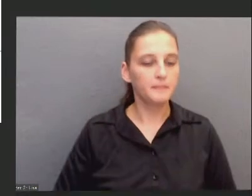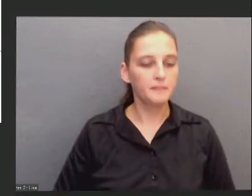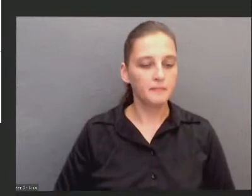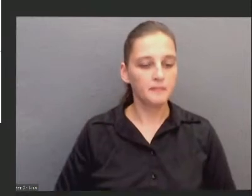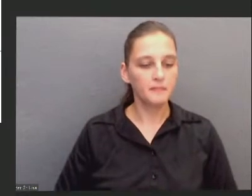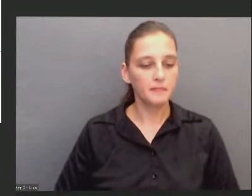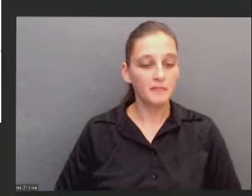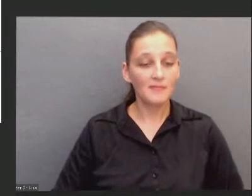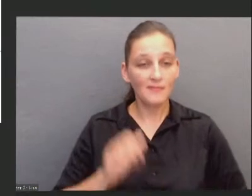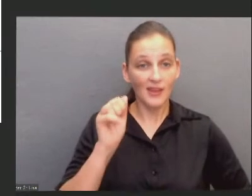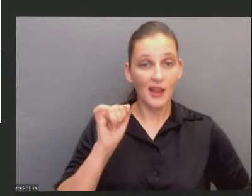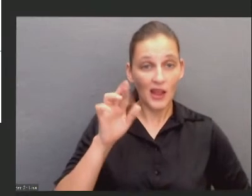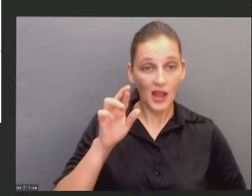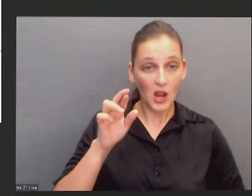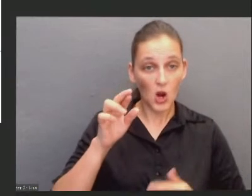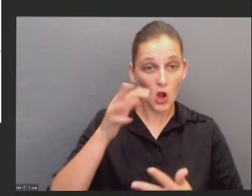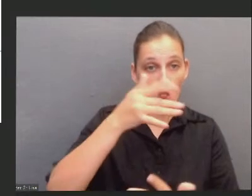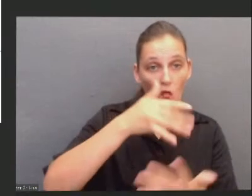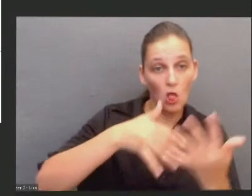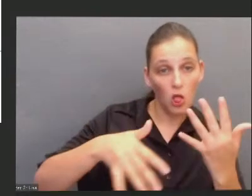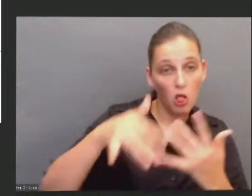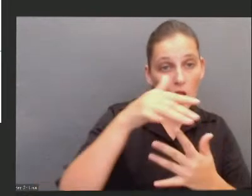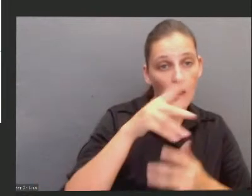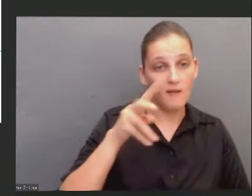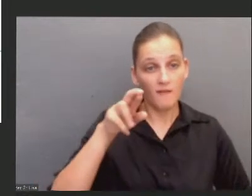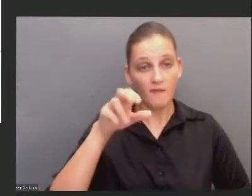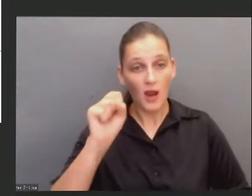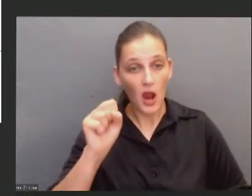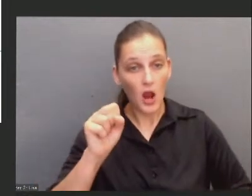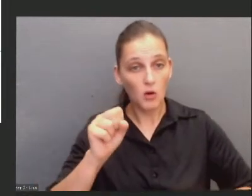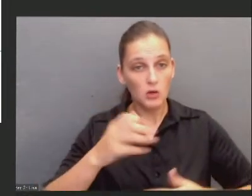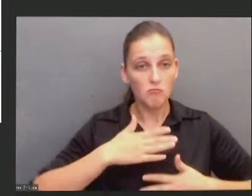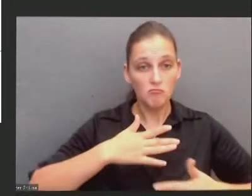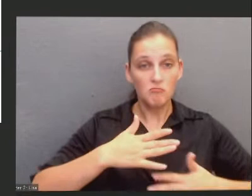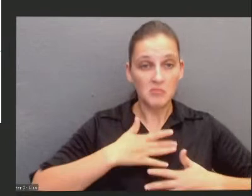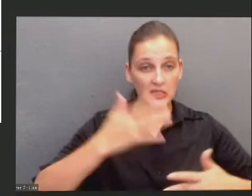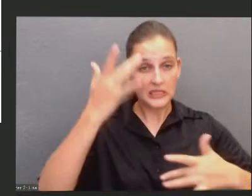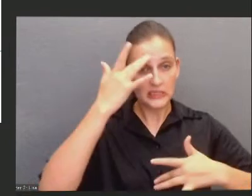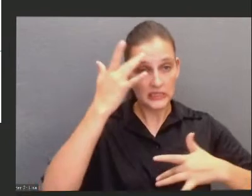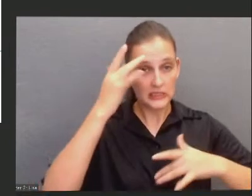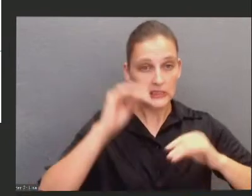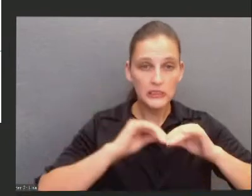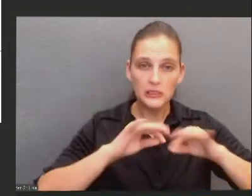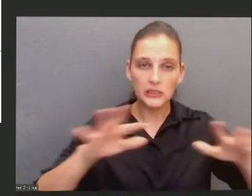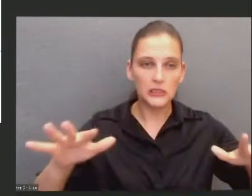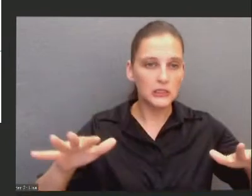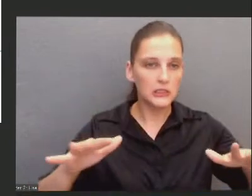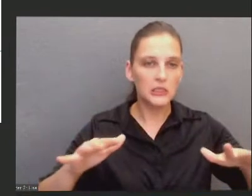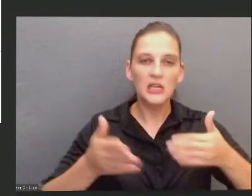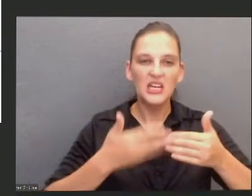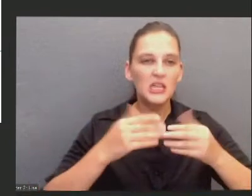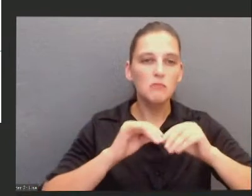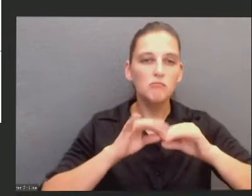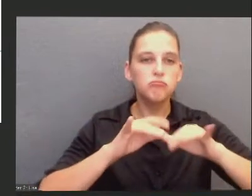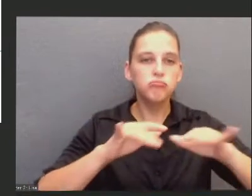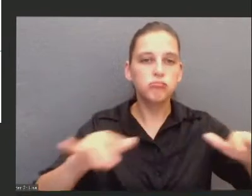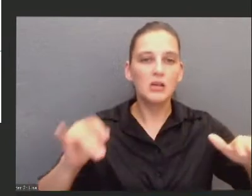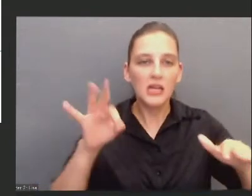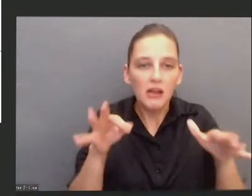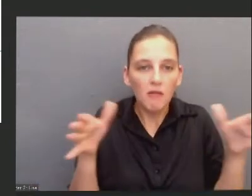Airborne and viral respiratory diseases thrive in close quarters with poor ventilation.